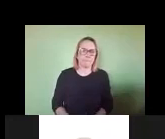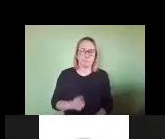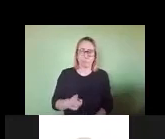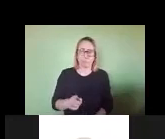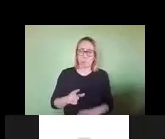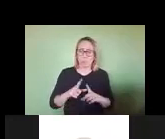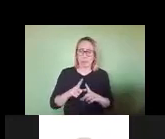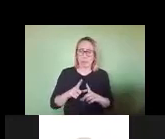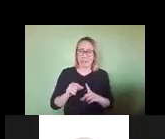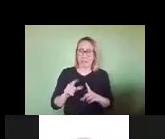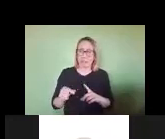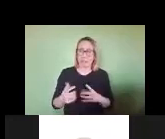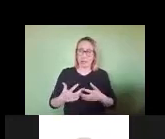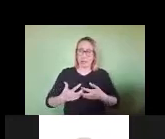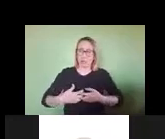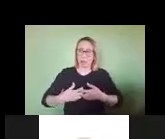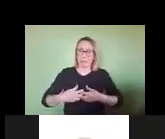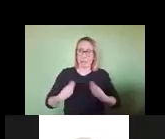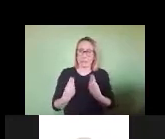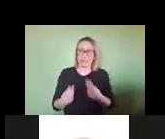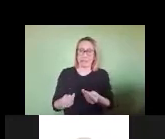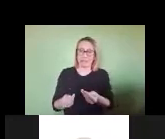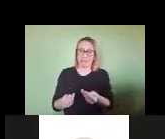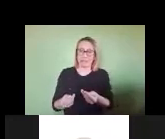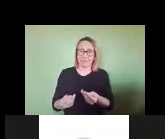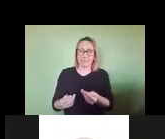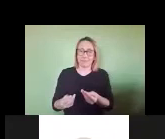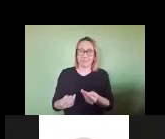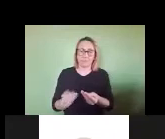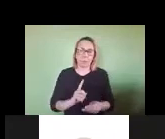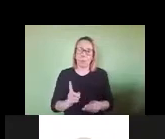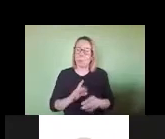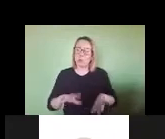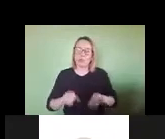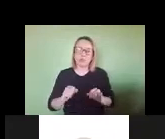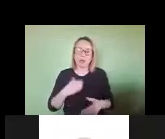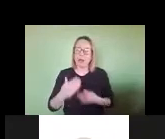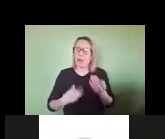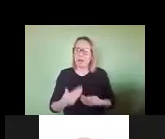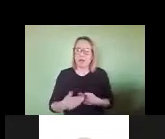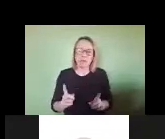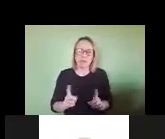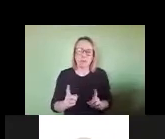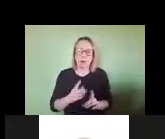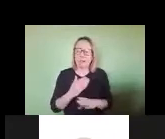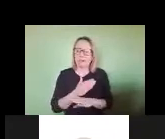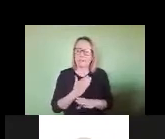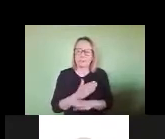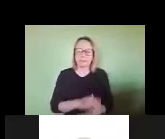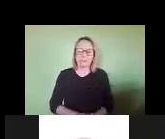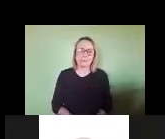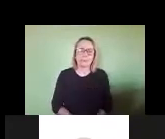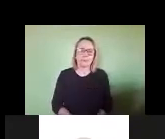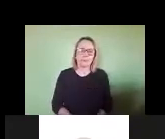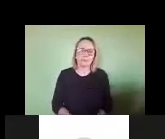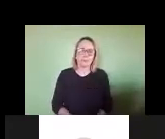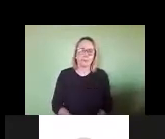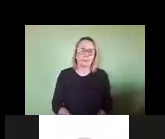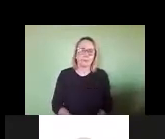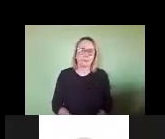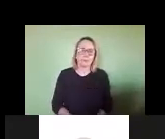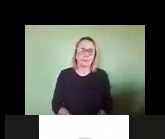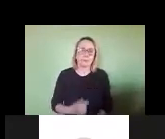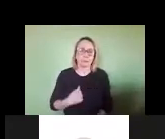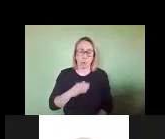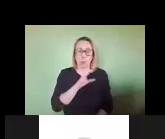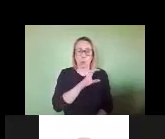digital equipment. How did you, what connectivities did you start doing to keep connected? Go on Zoom,